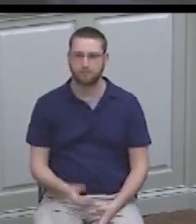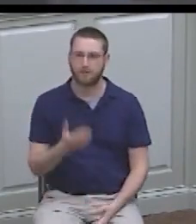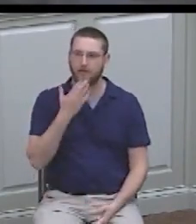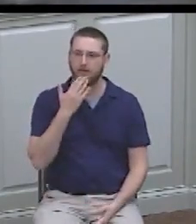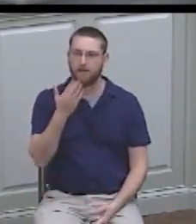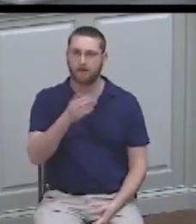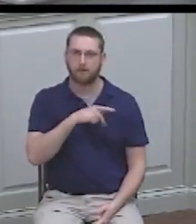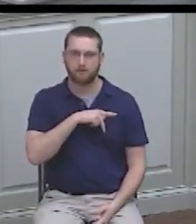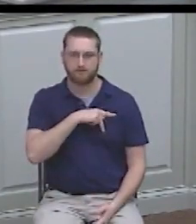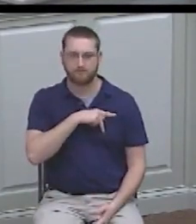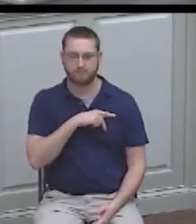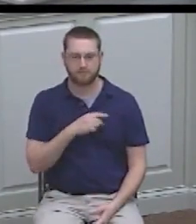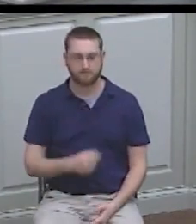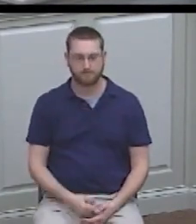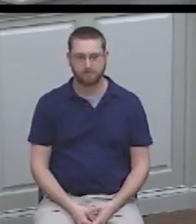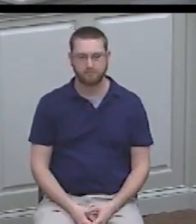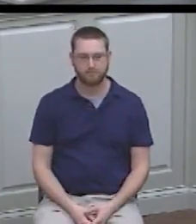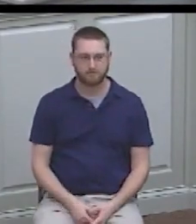Moore.